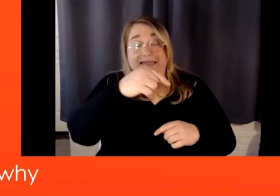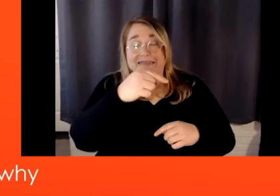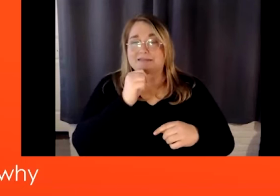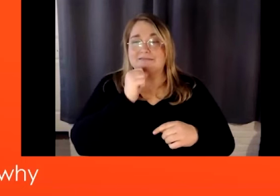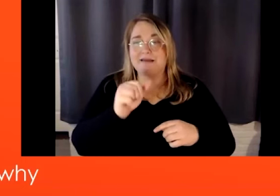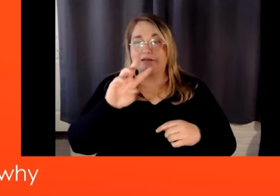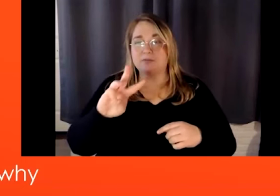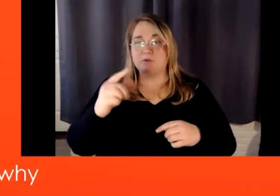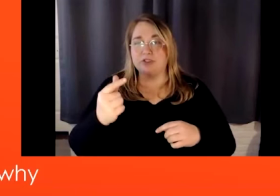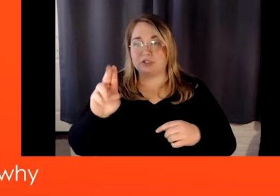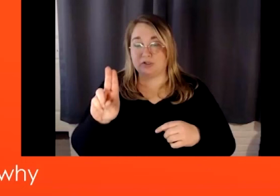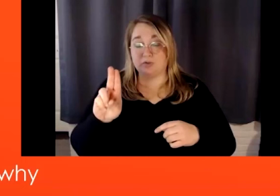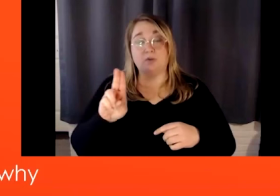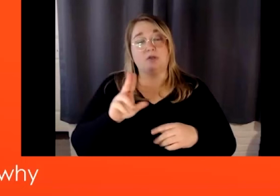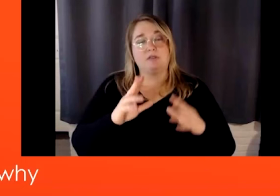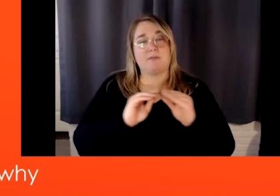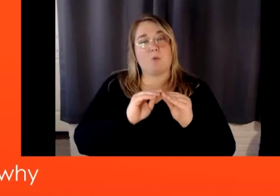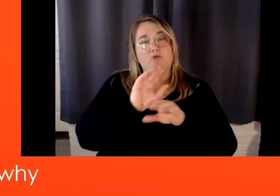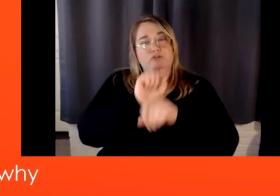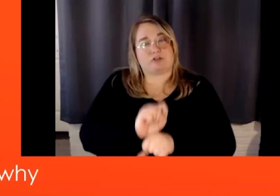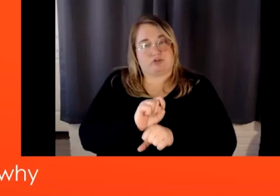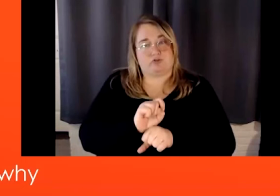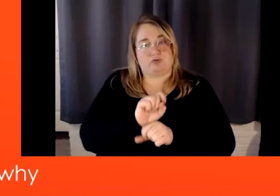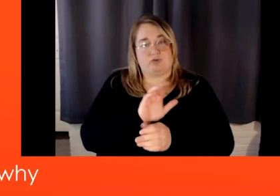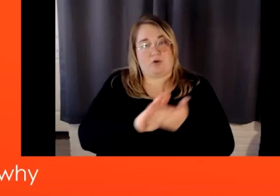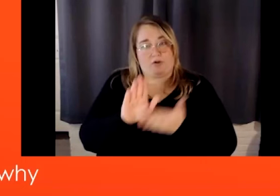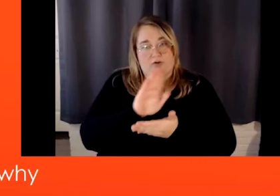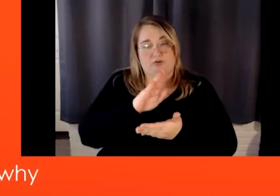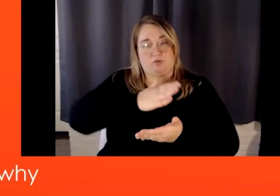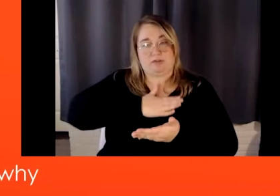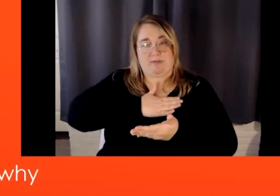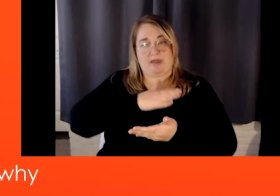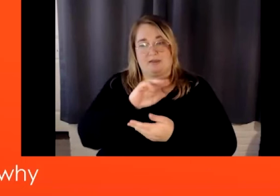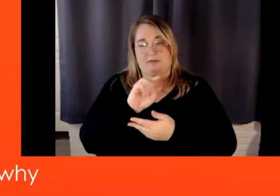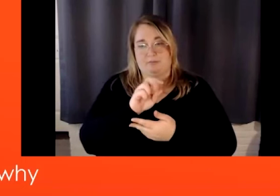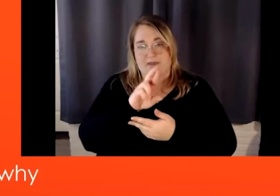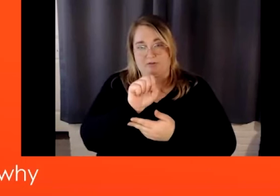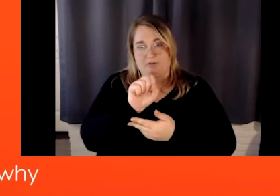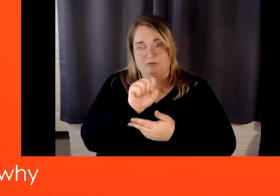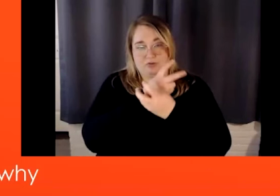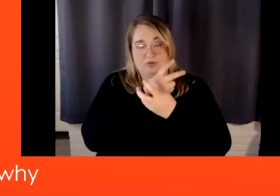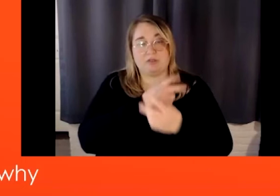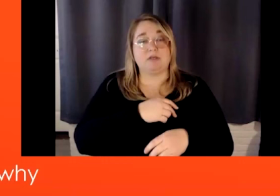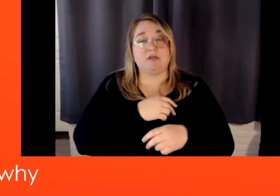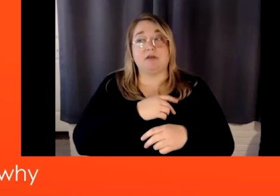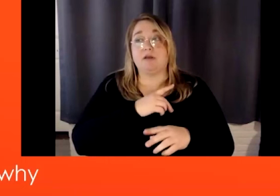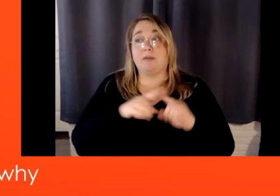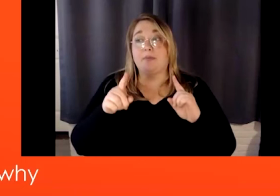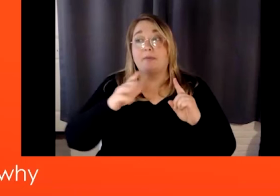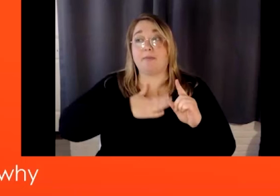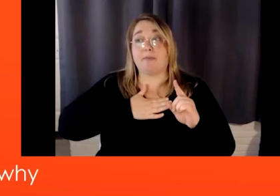more traditional college. And, but one thing I learned, probably the number one thing that I learned from